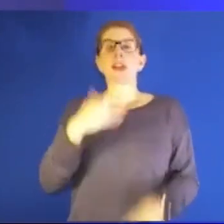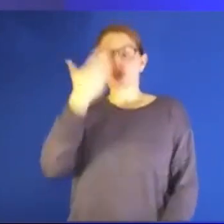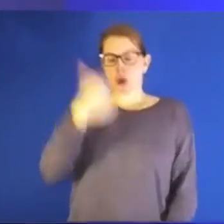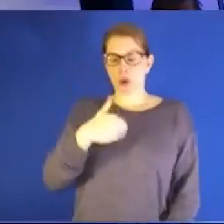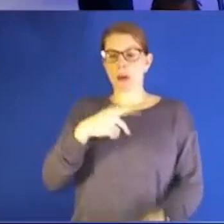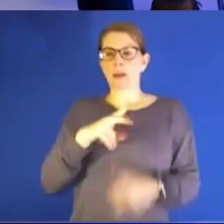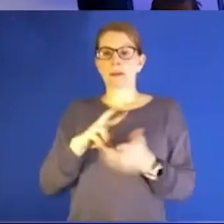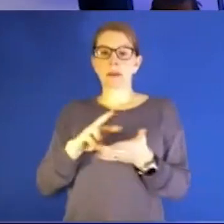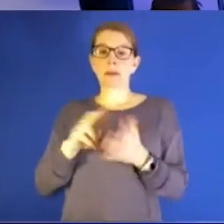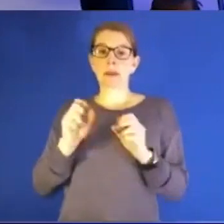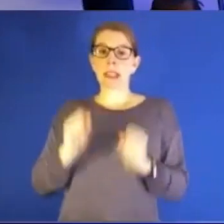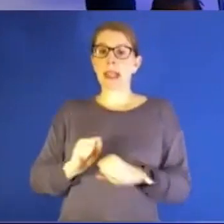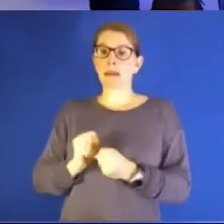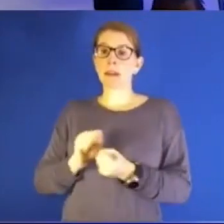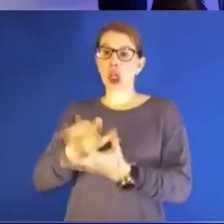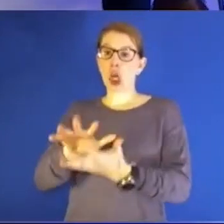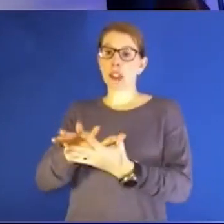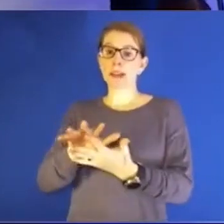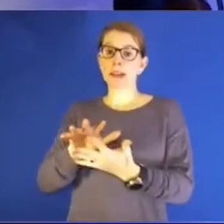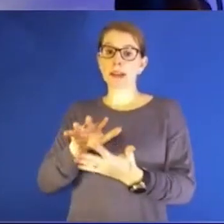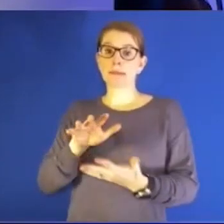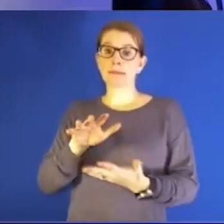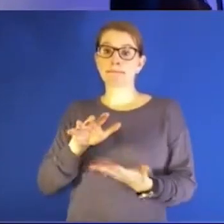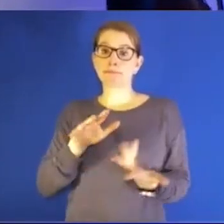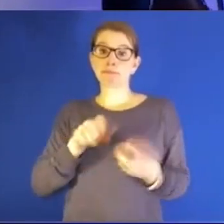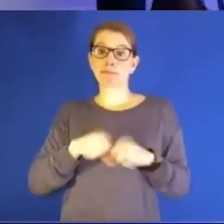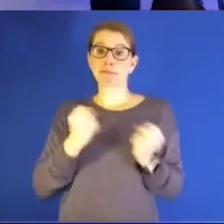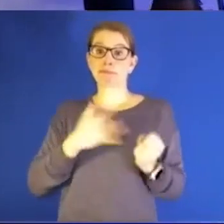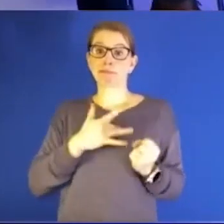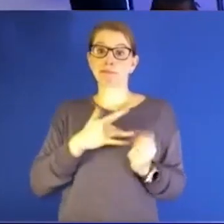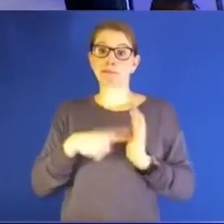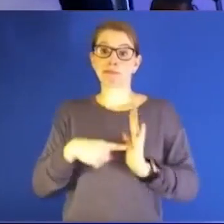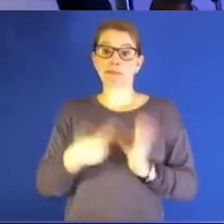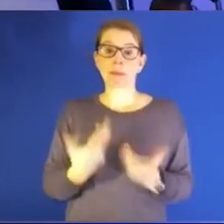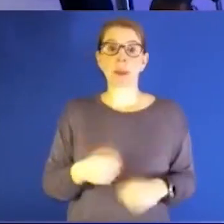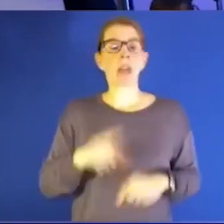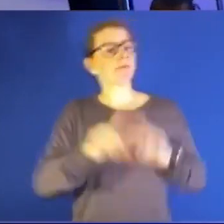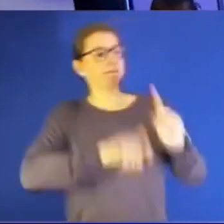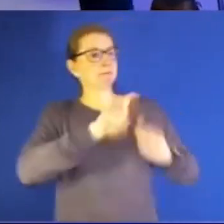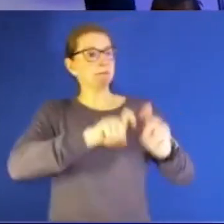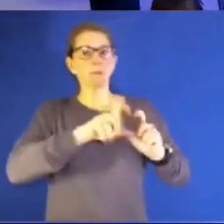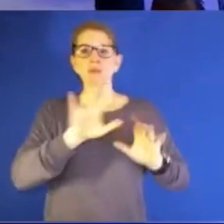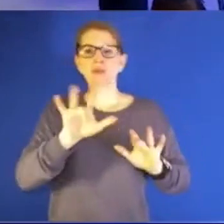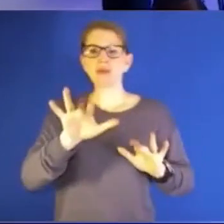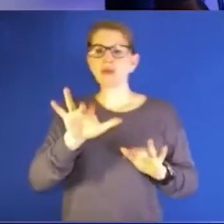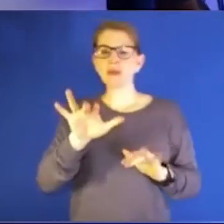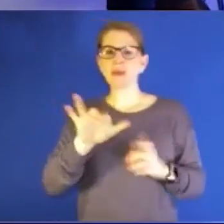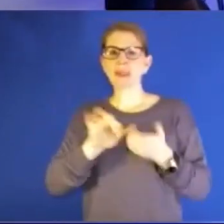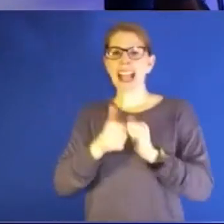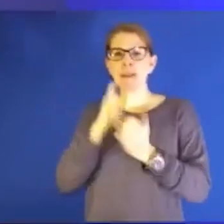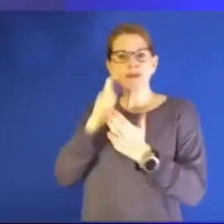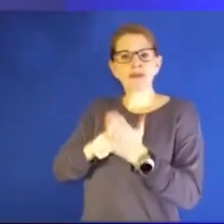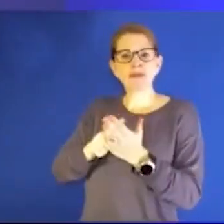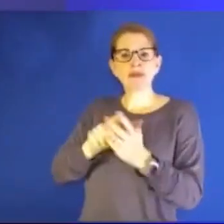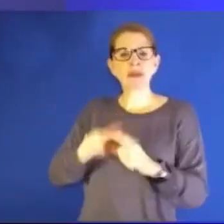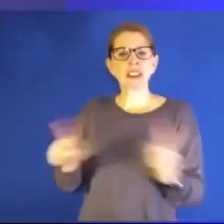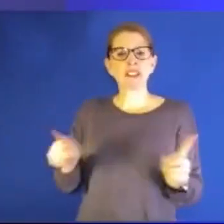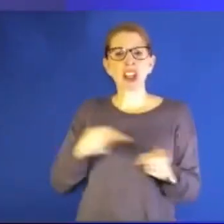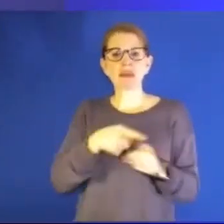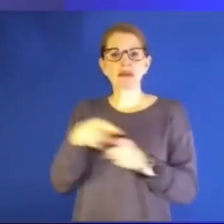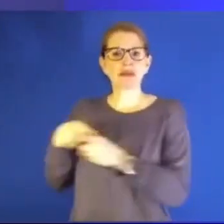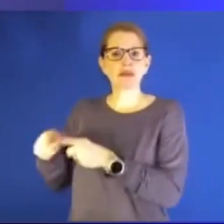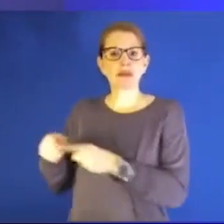stress cardiomyopathy. You can jump on in here You know, time. I do have a couple of questions. So how does someone distinguish this from a heart attack, Travis? Yeah, so like I said, this is